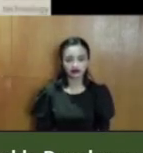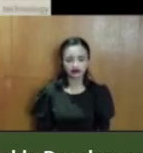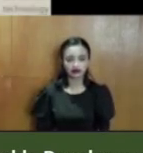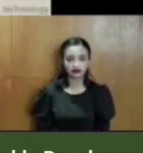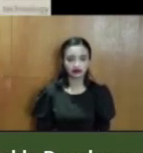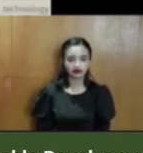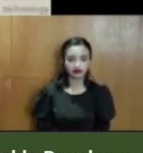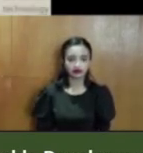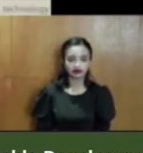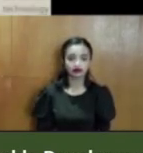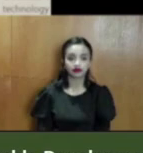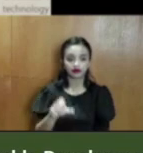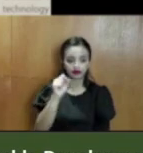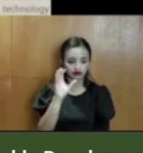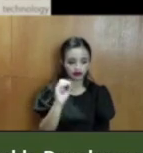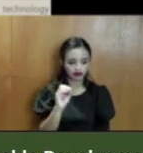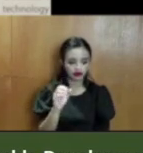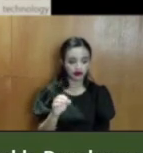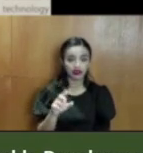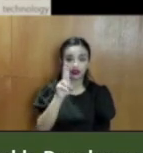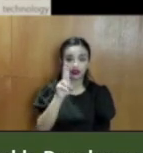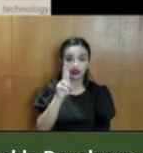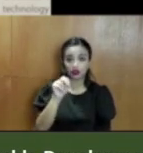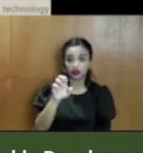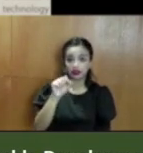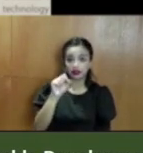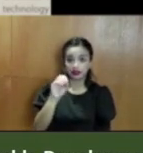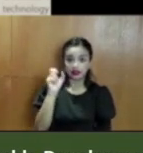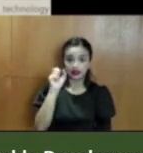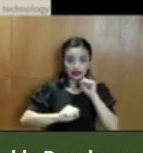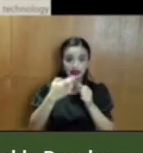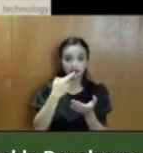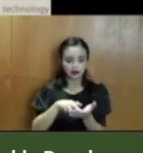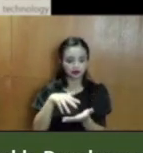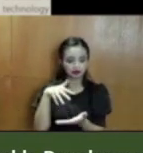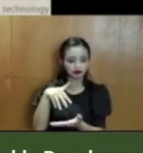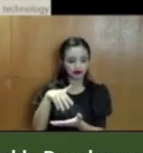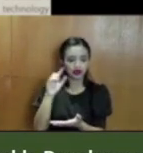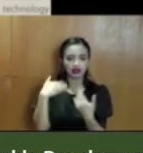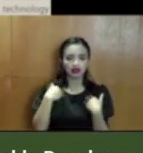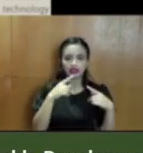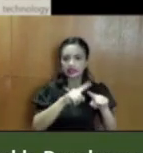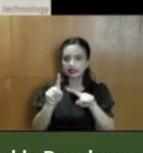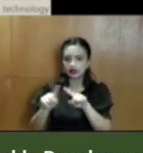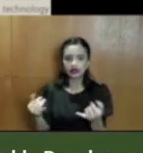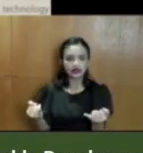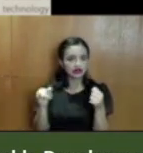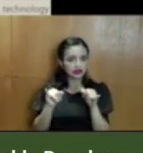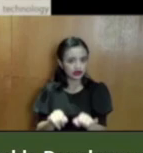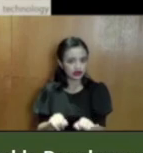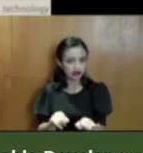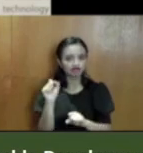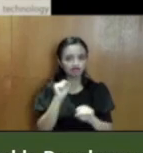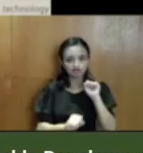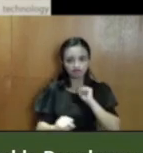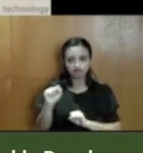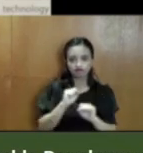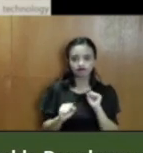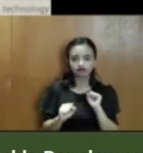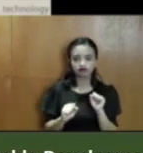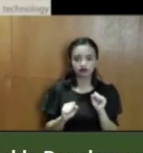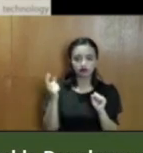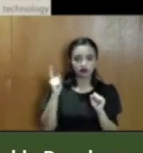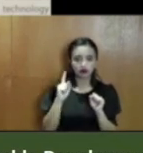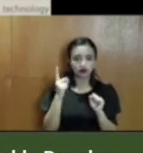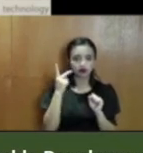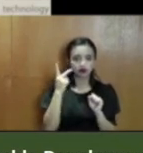So in the UNESCO Science Report, we studied 10 cross-cutting fields of scientific publishing that are driving the fourth